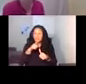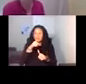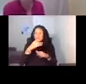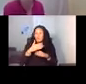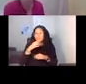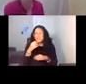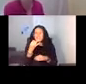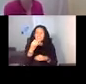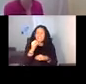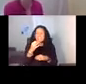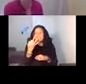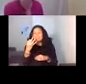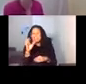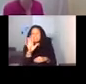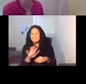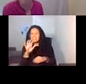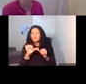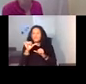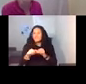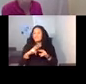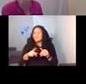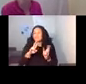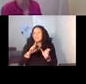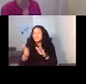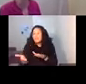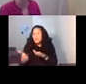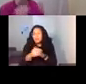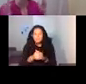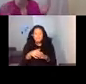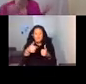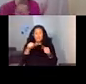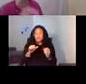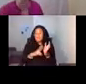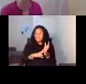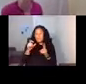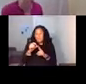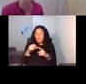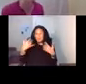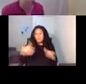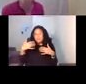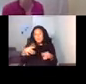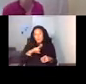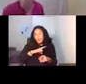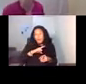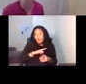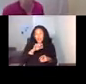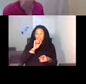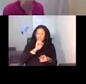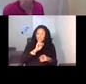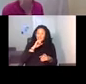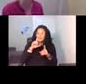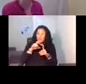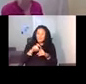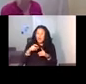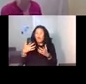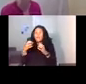80s, just after Attridge died. And then we had Vicky Platt, which was another amazing thing for us because she is the daughter